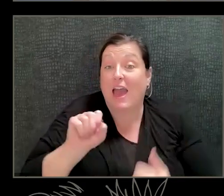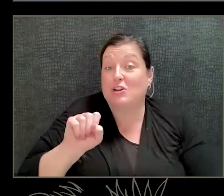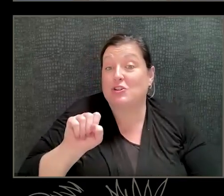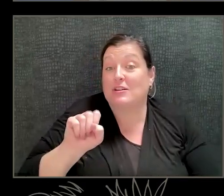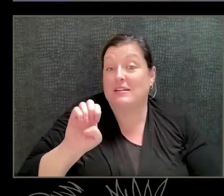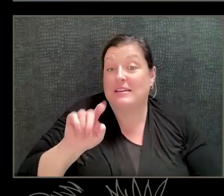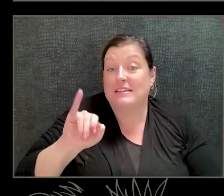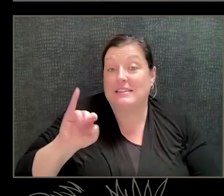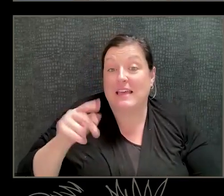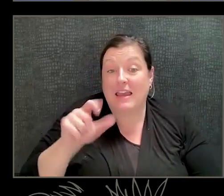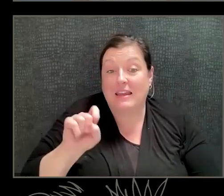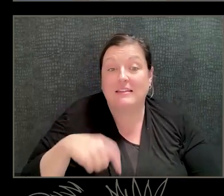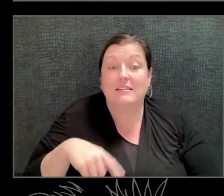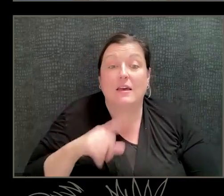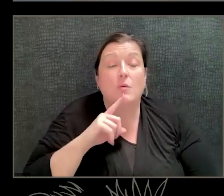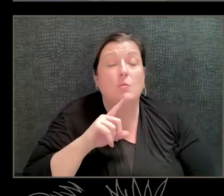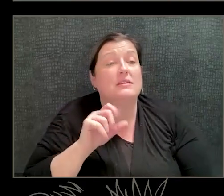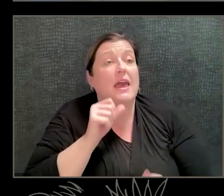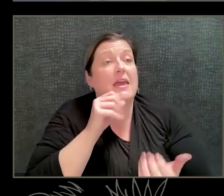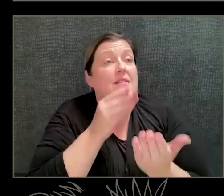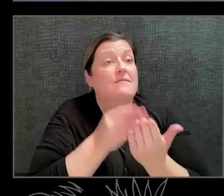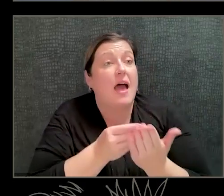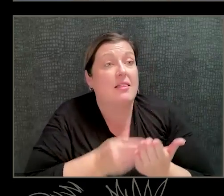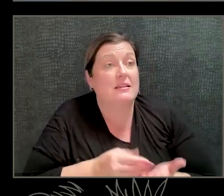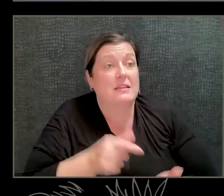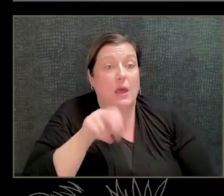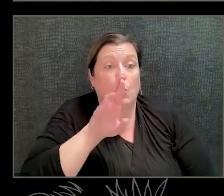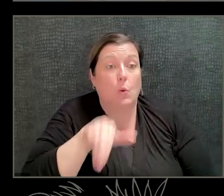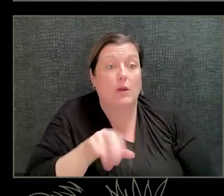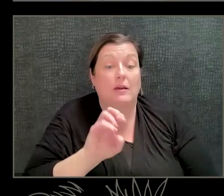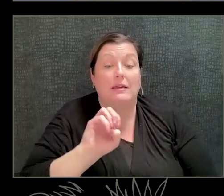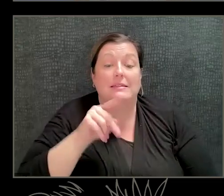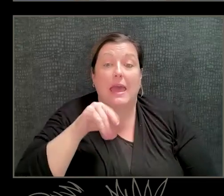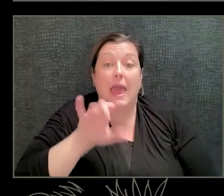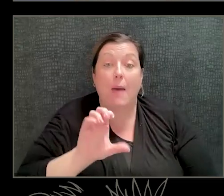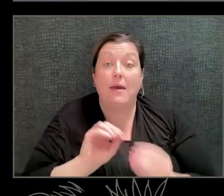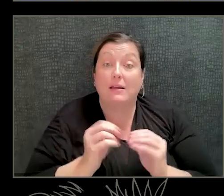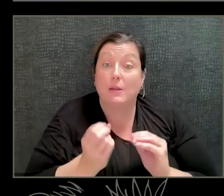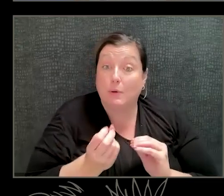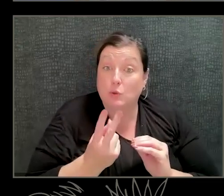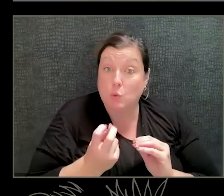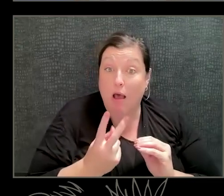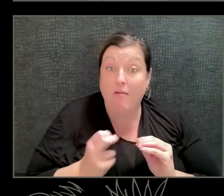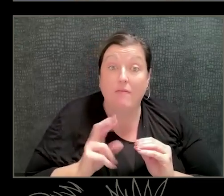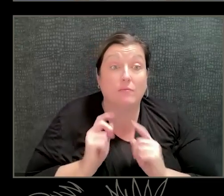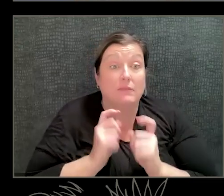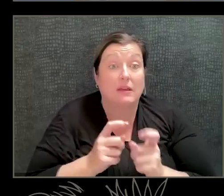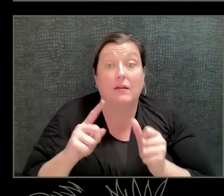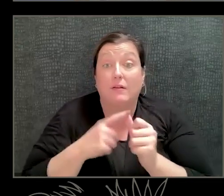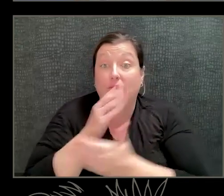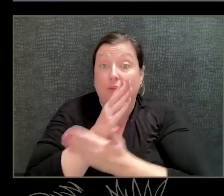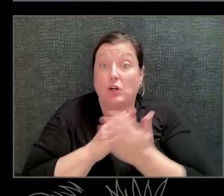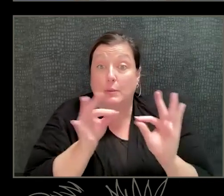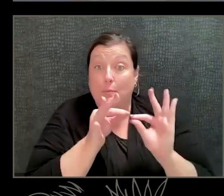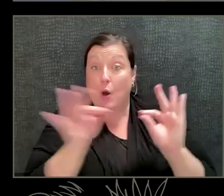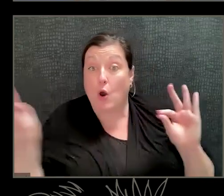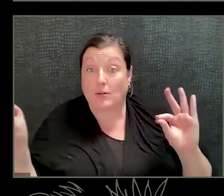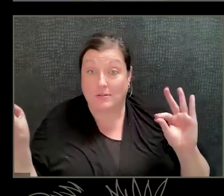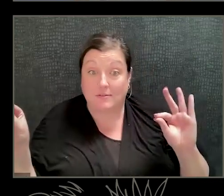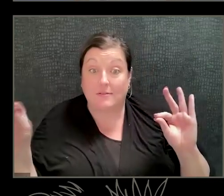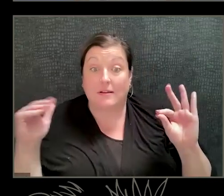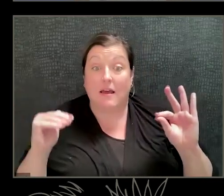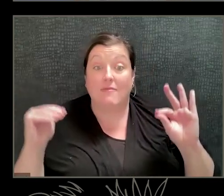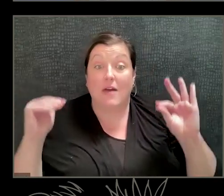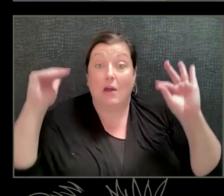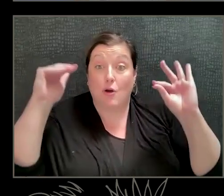on, we can say, hey, invalidate query and say epoch number 12. Or we can just give it the first part of that hierarchical